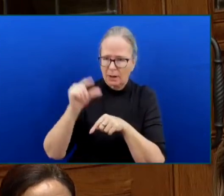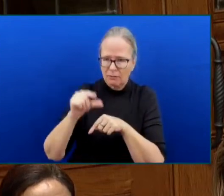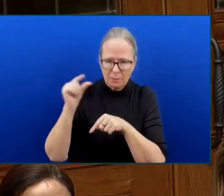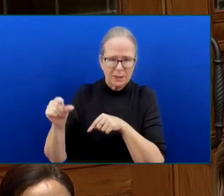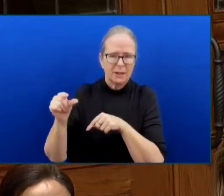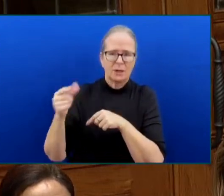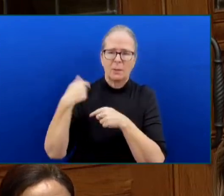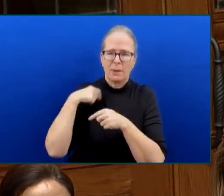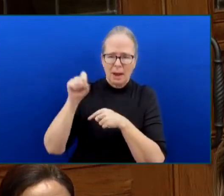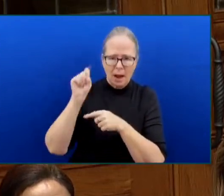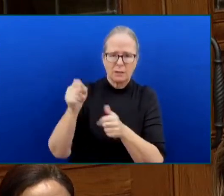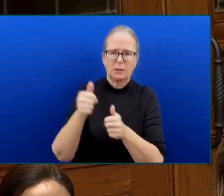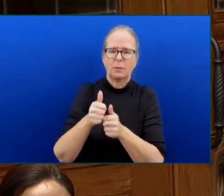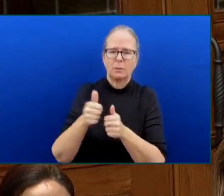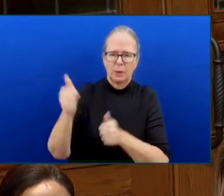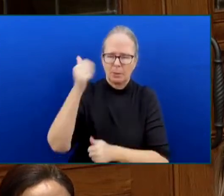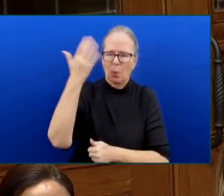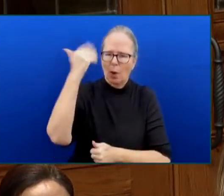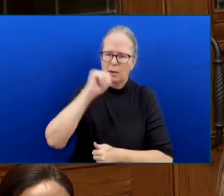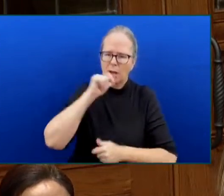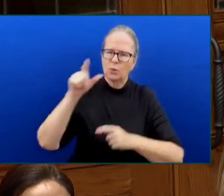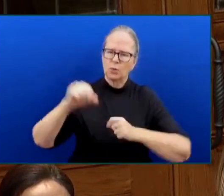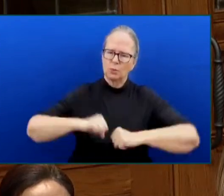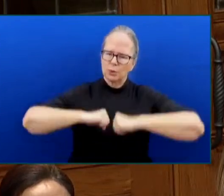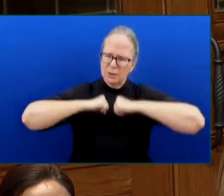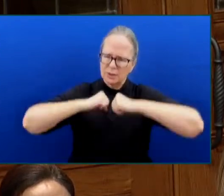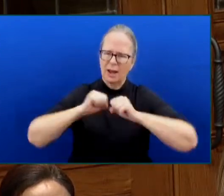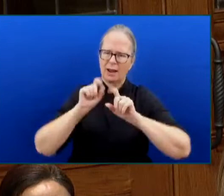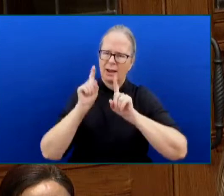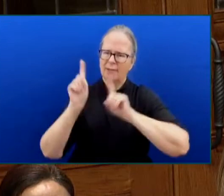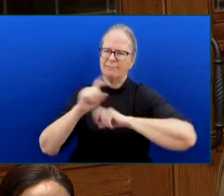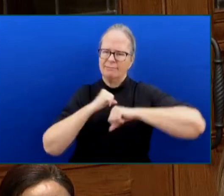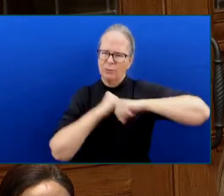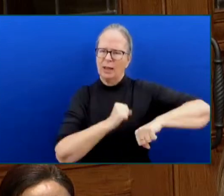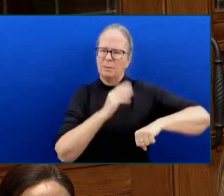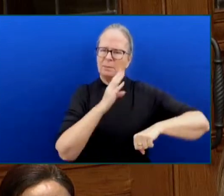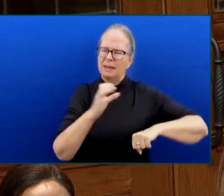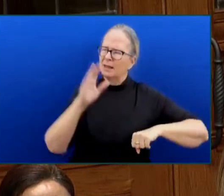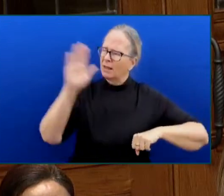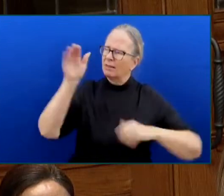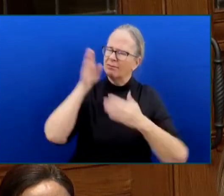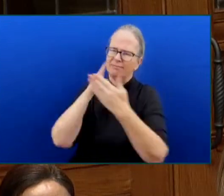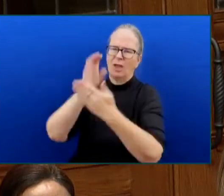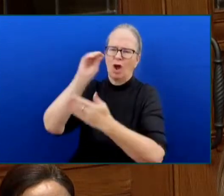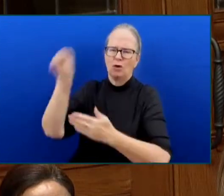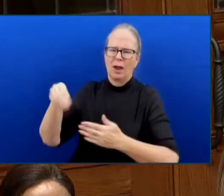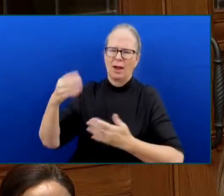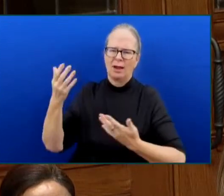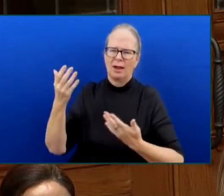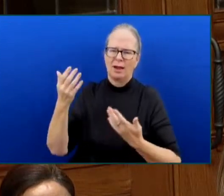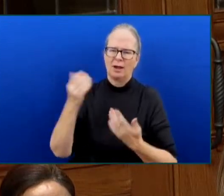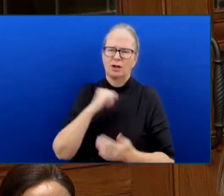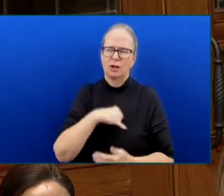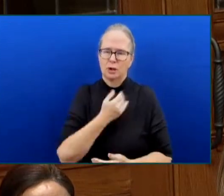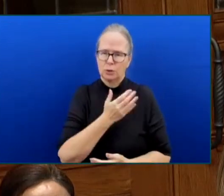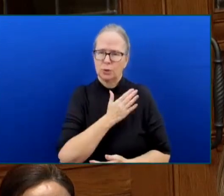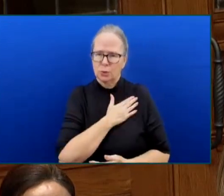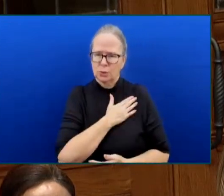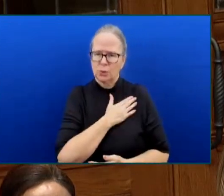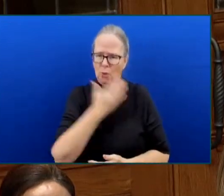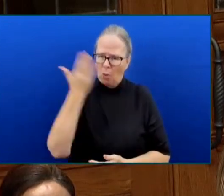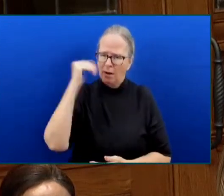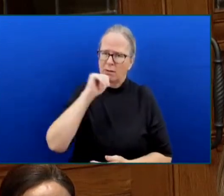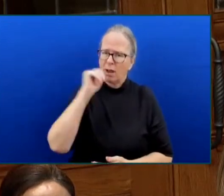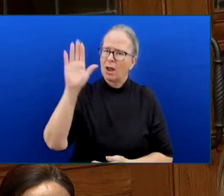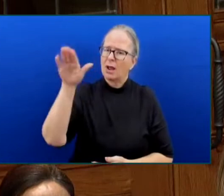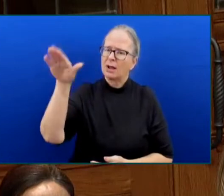up to Justin Trudeau on the carbon tax? Why won't he fight and demand equality and deliver it to British Columbians who are